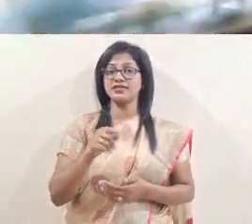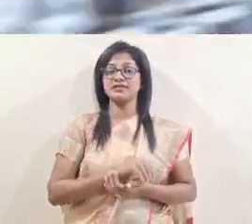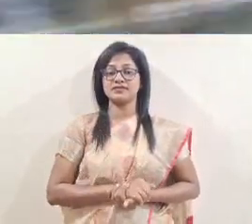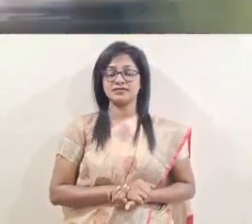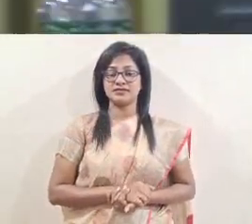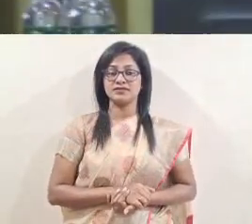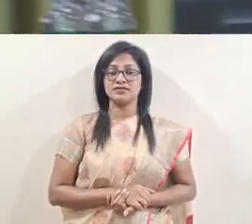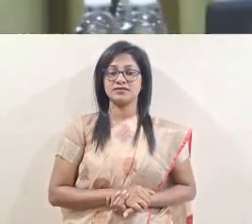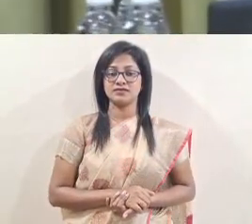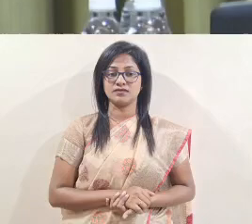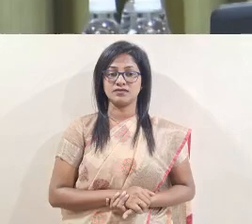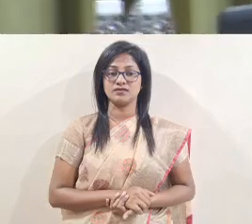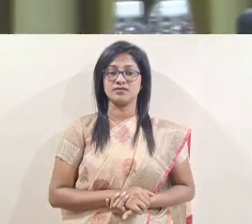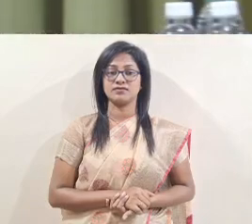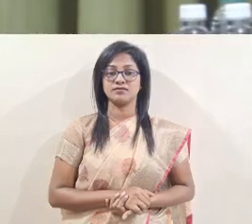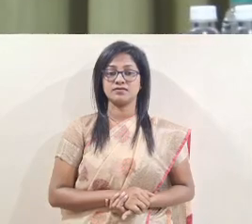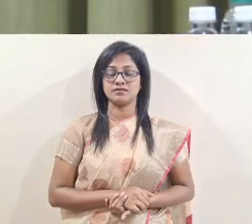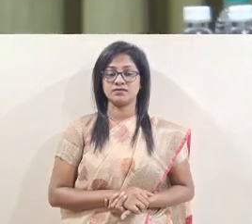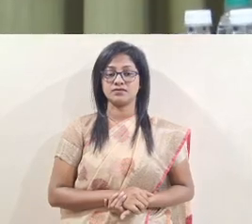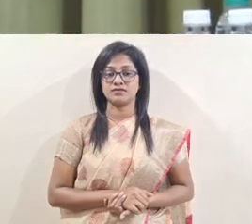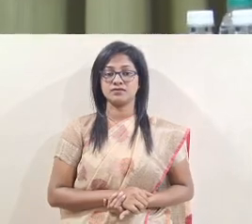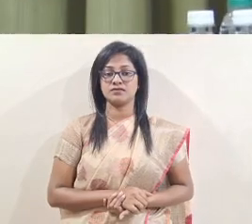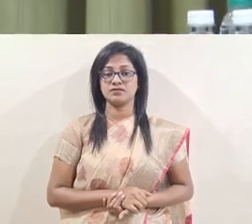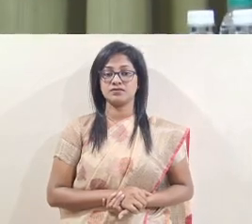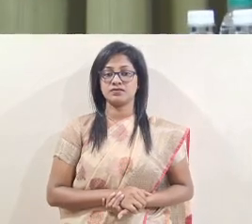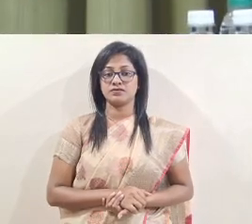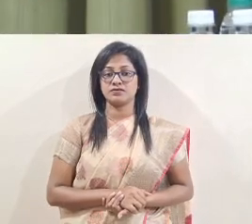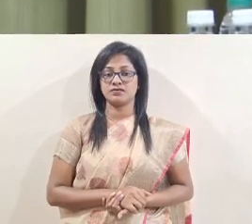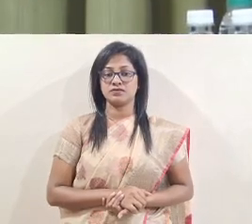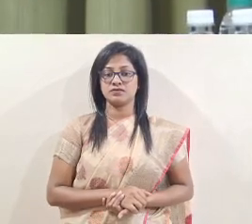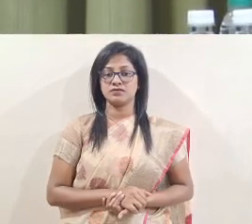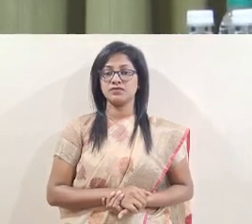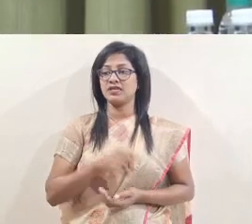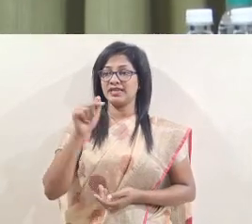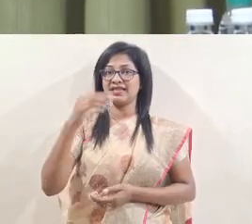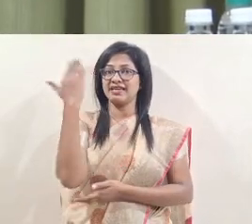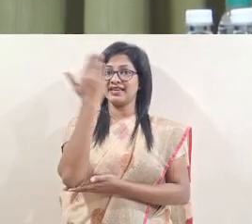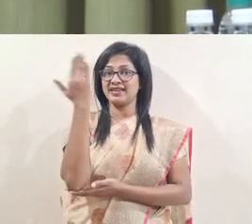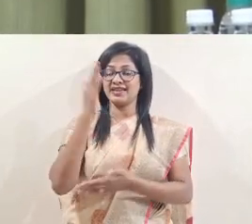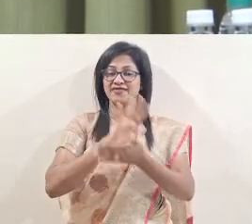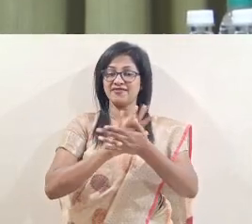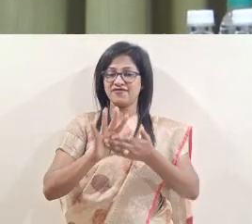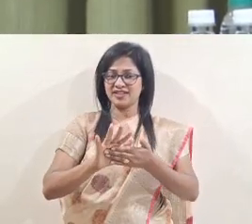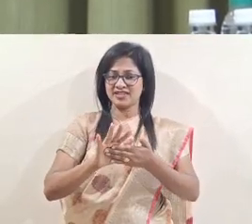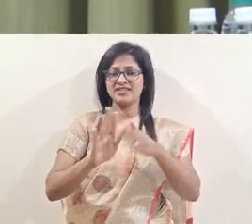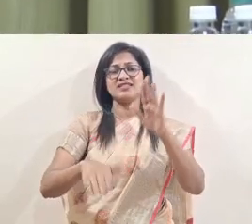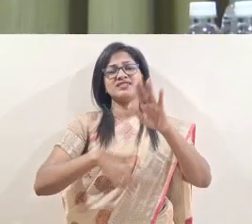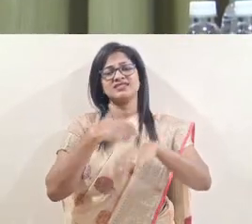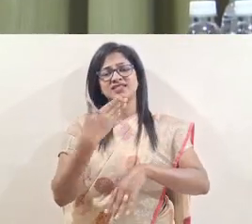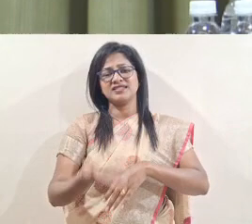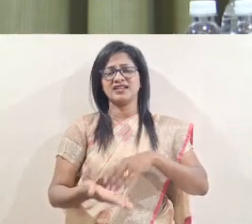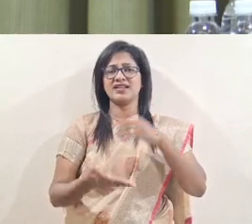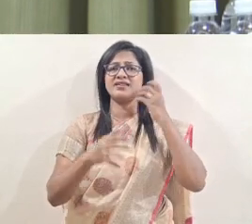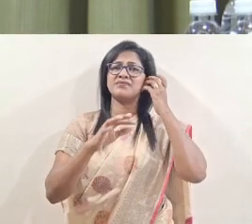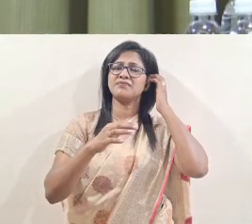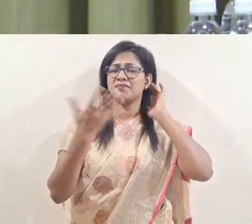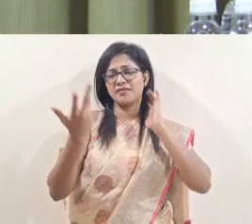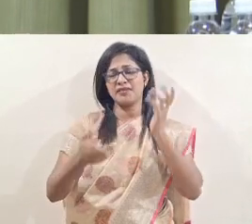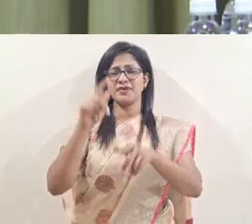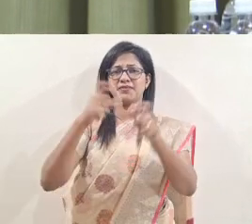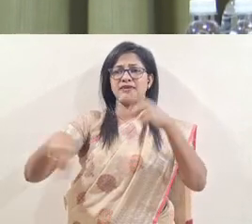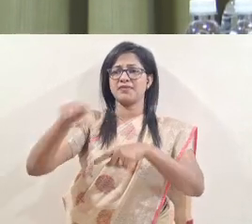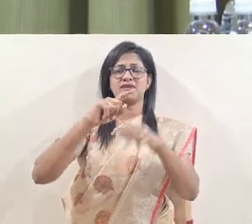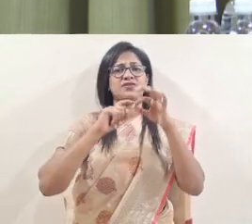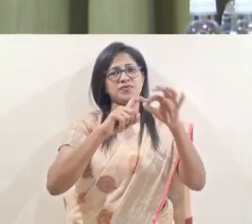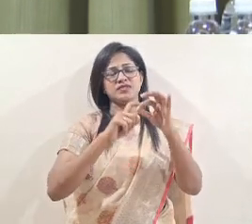sir, if you can allow me, because let me finish this one presentation, then you have an ample opportunity to ask questions. So I